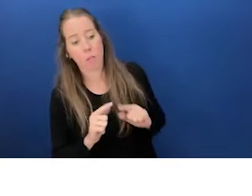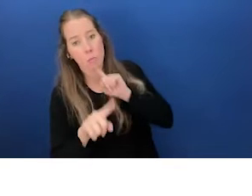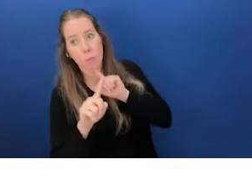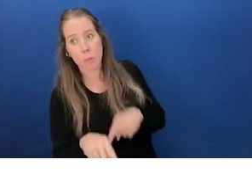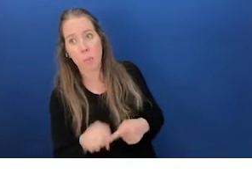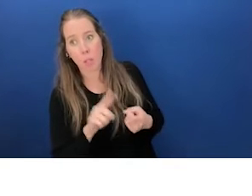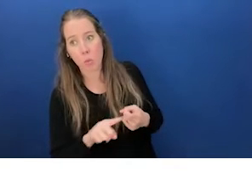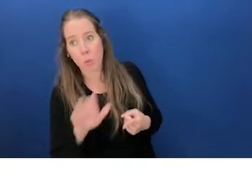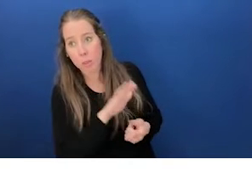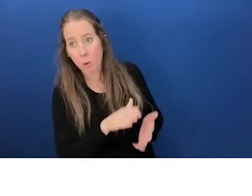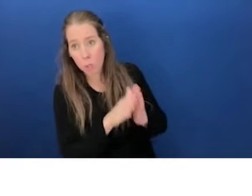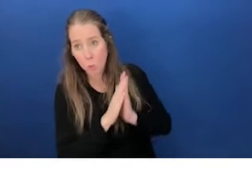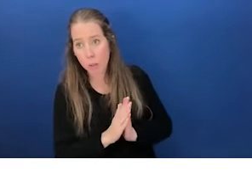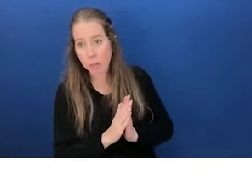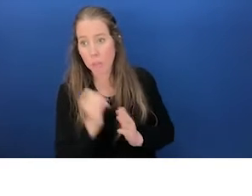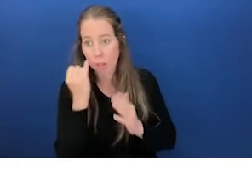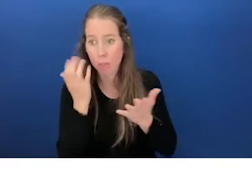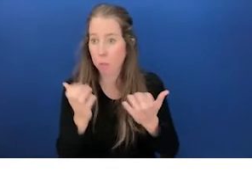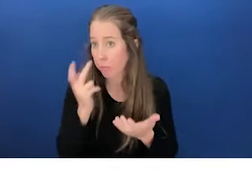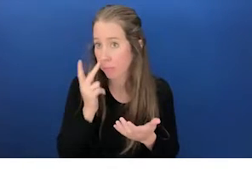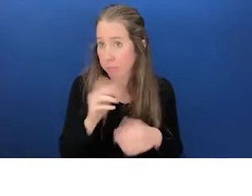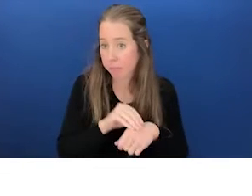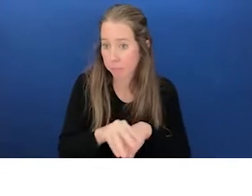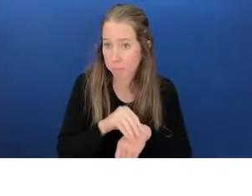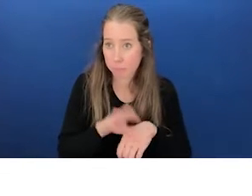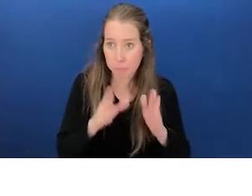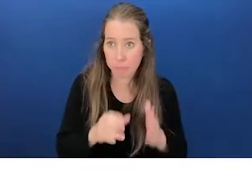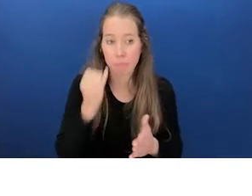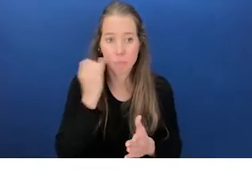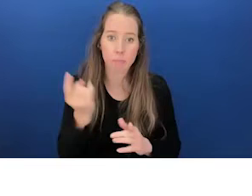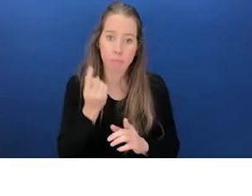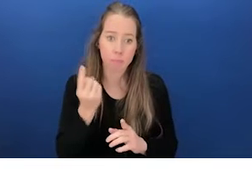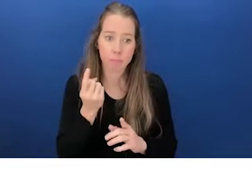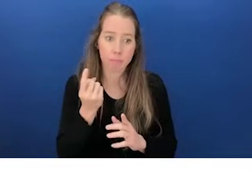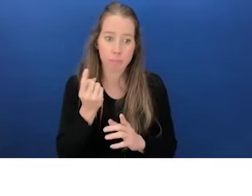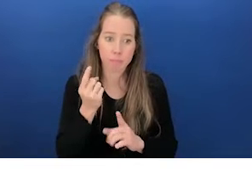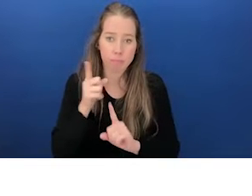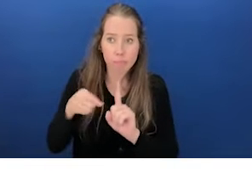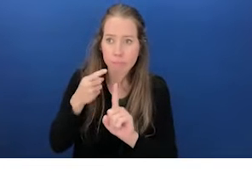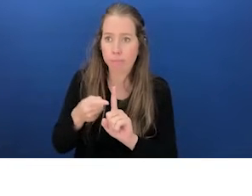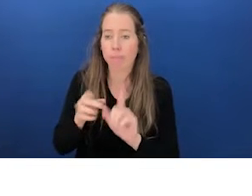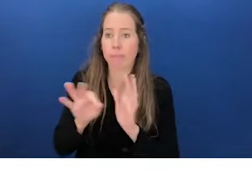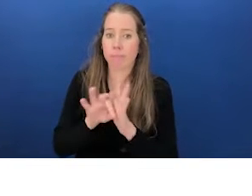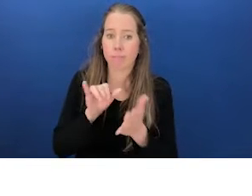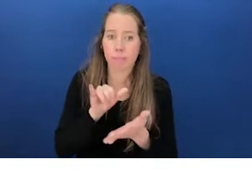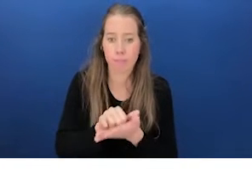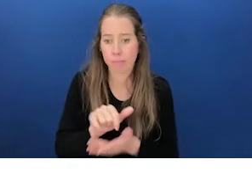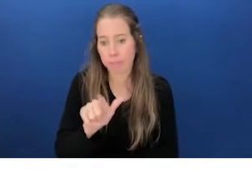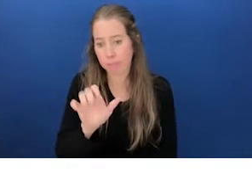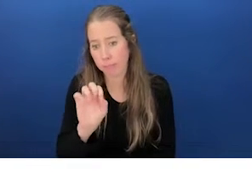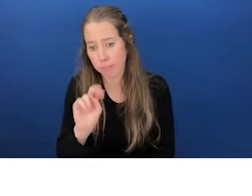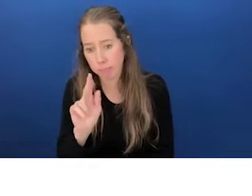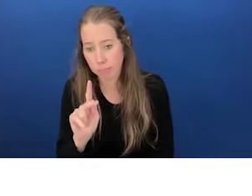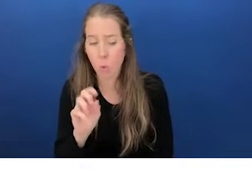to those requests. If they want to see a counselor, there's someone assigned to the link and they make appointments. If they're